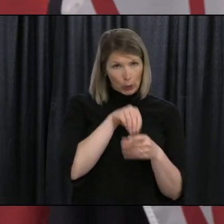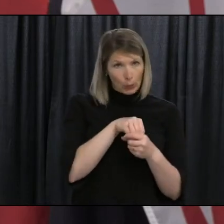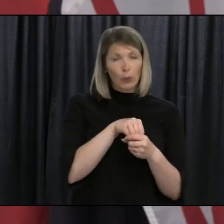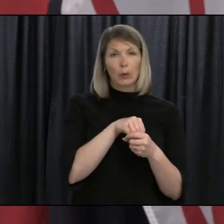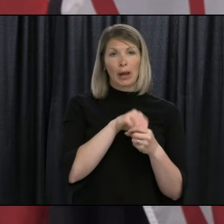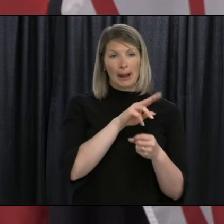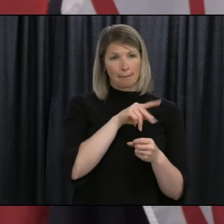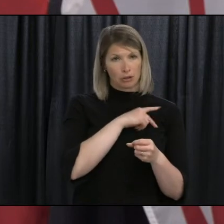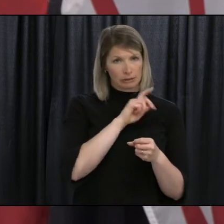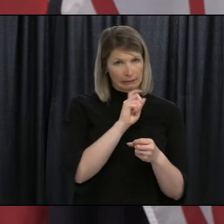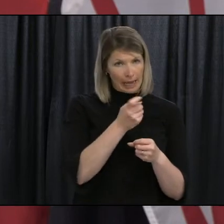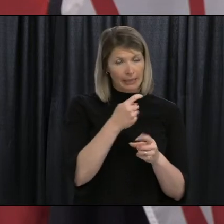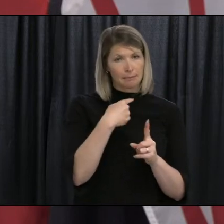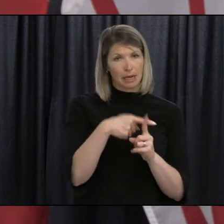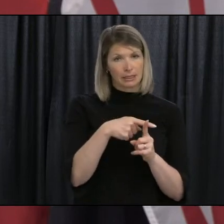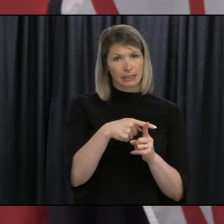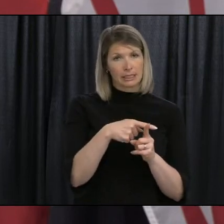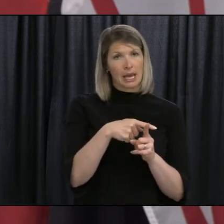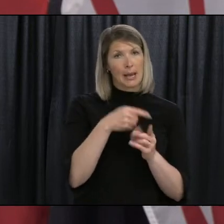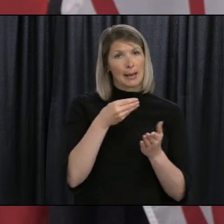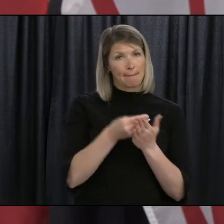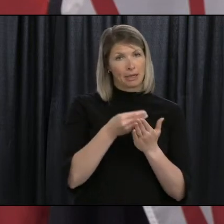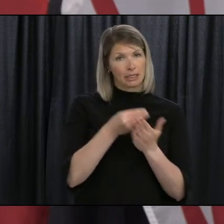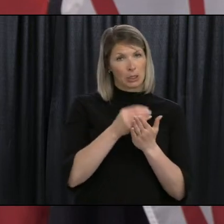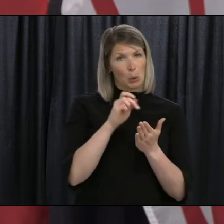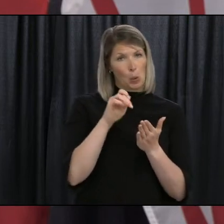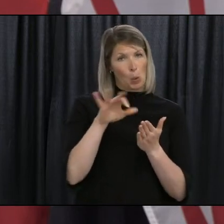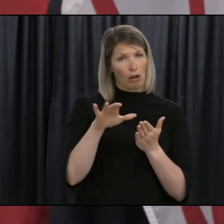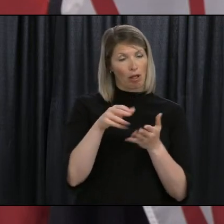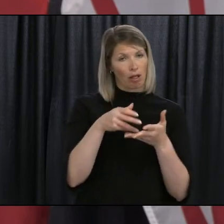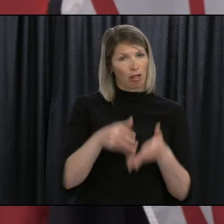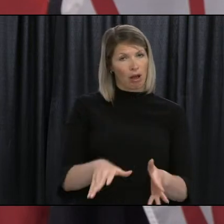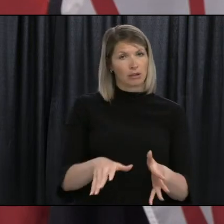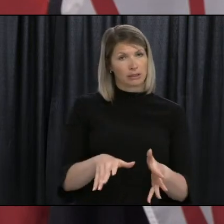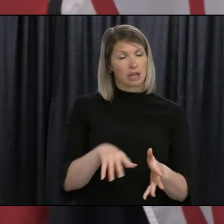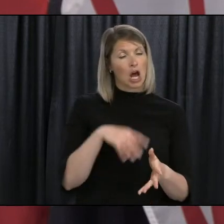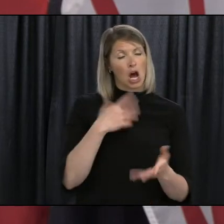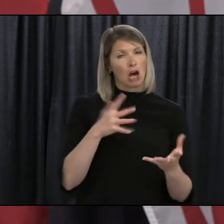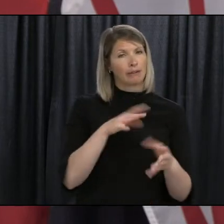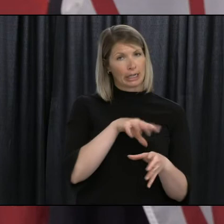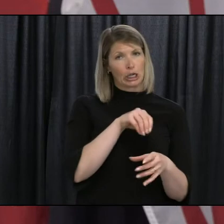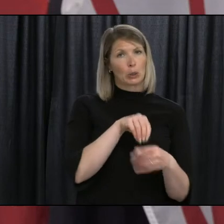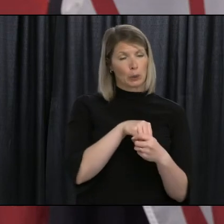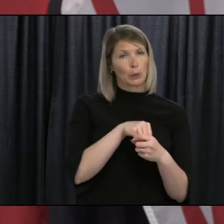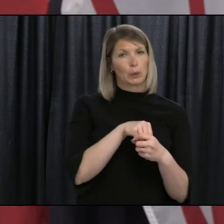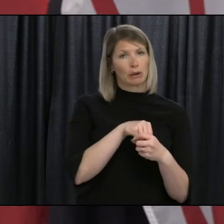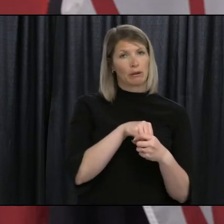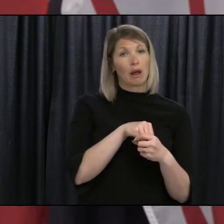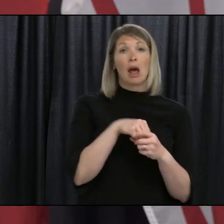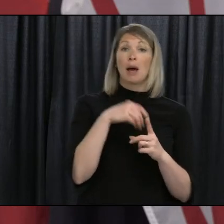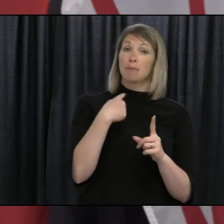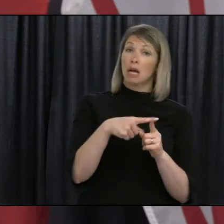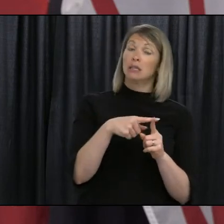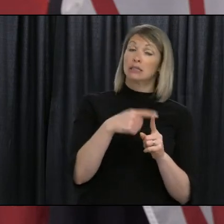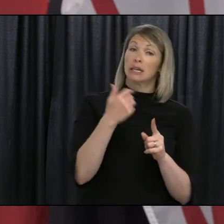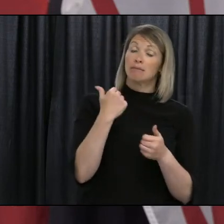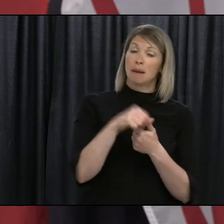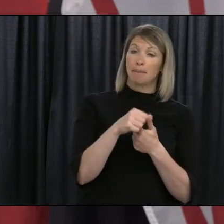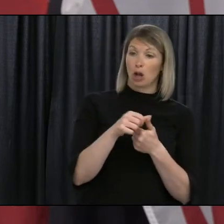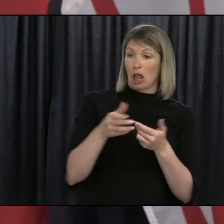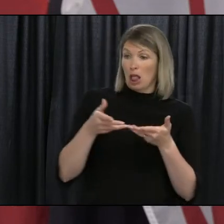recommended to the province that the tax portion of the well over $2 billion in Atlantic Accord revenue,